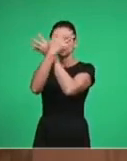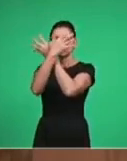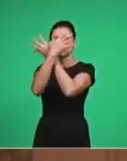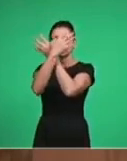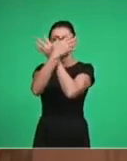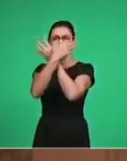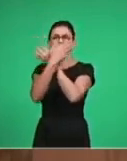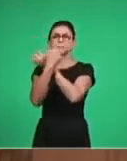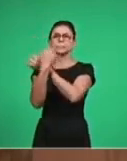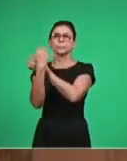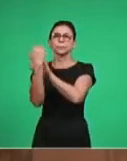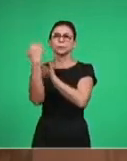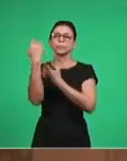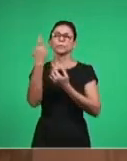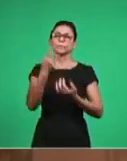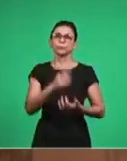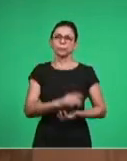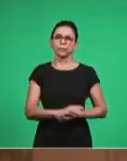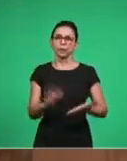covered their feet.